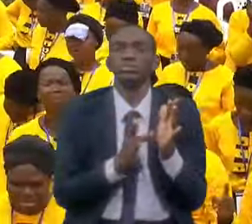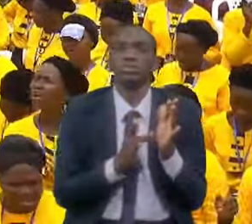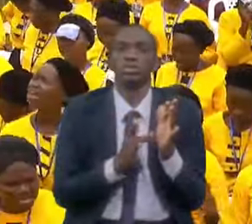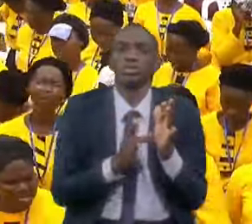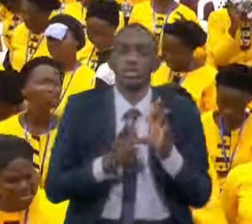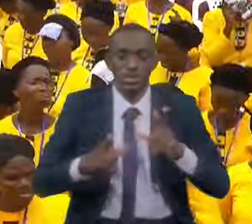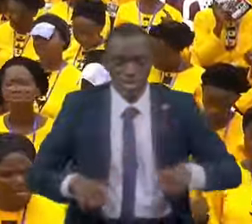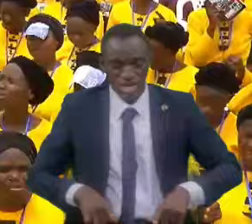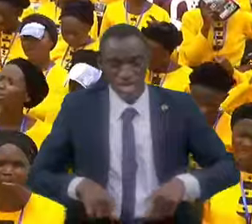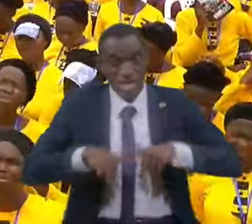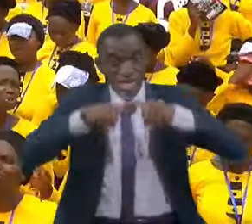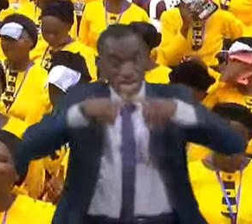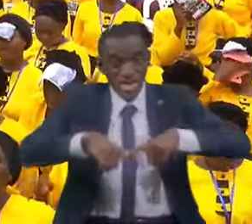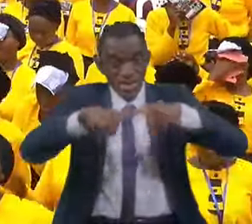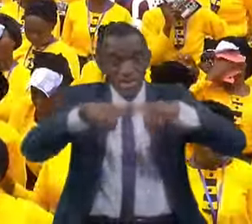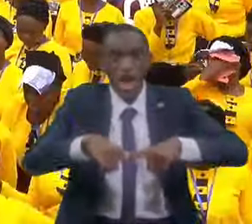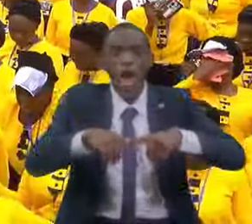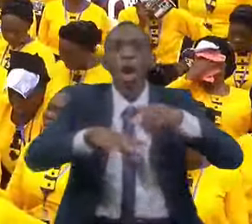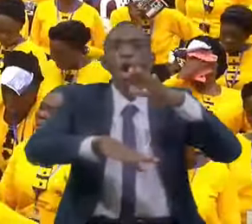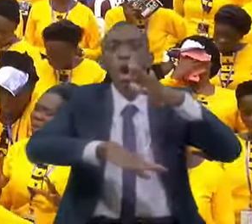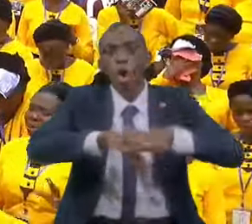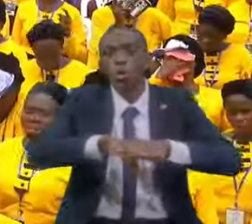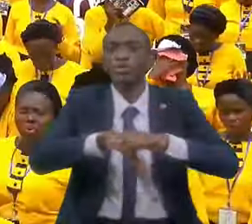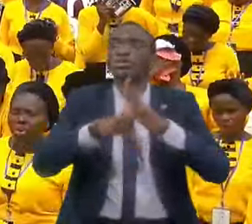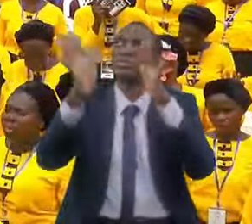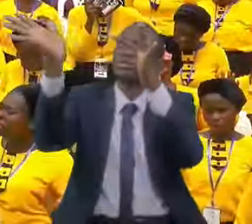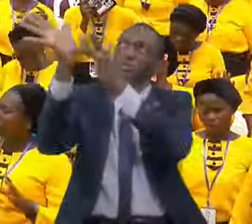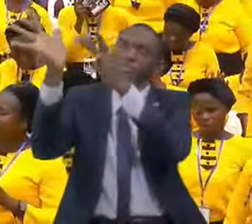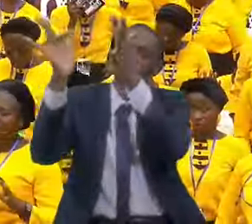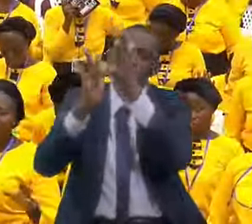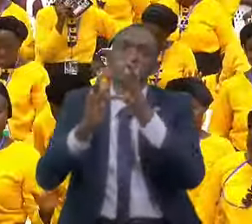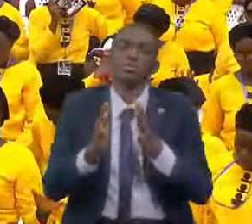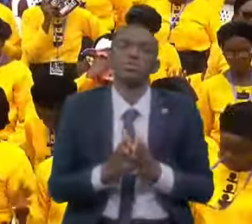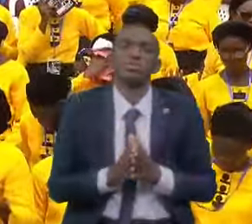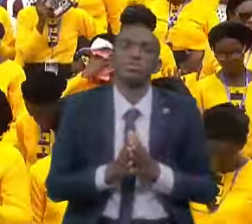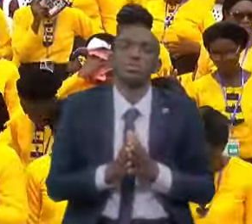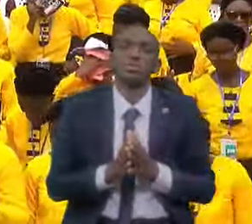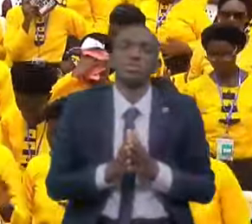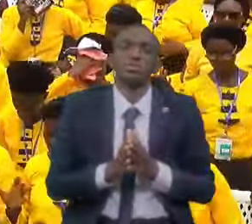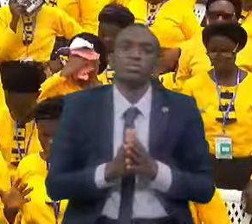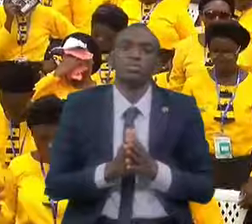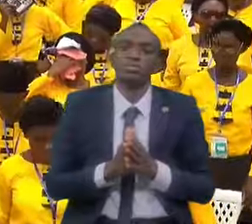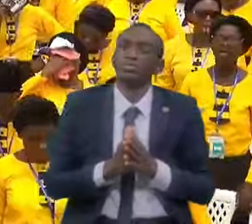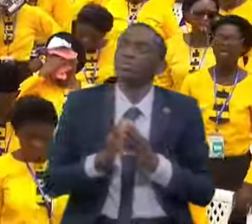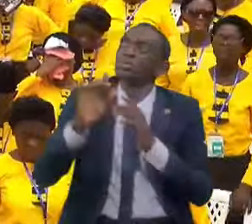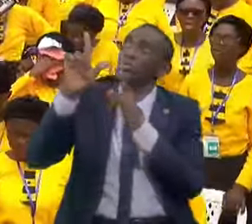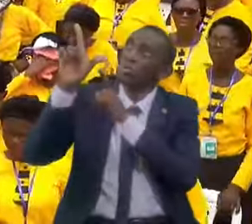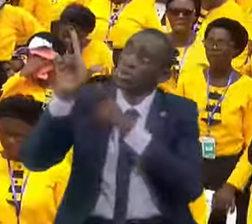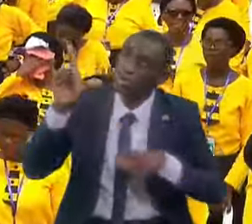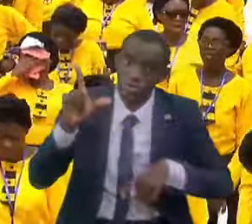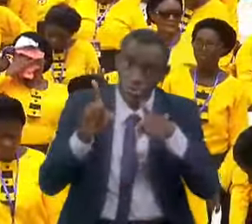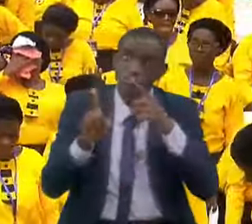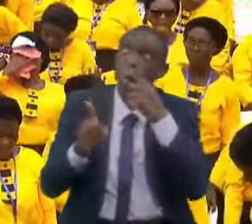Lean upon Jesus. Lord, on your grace I depend.